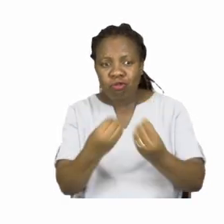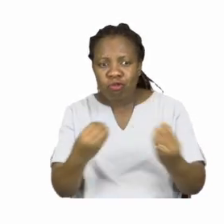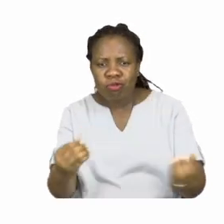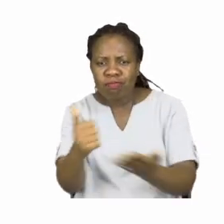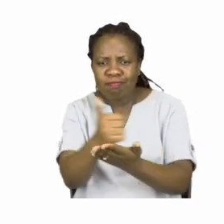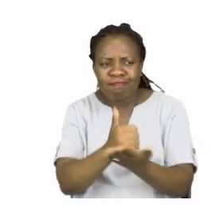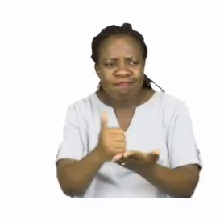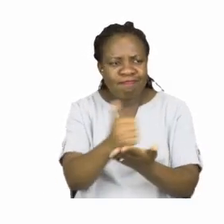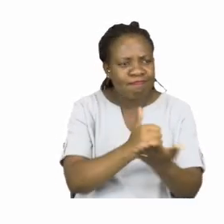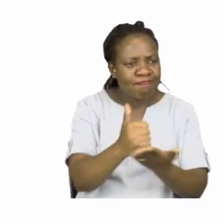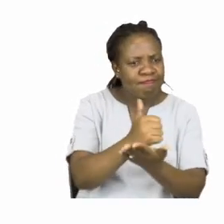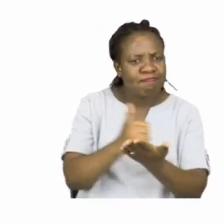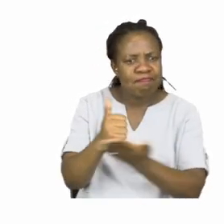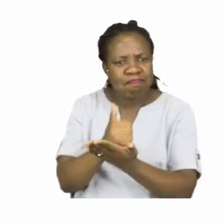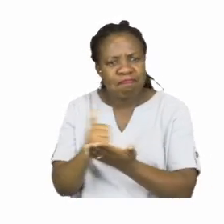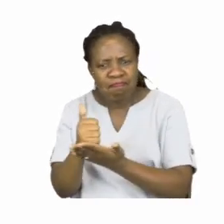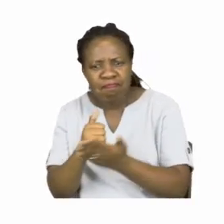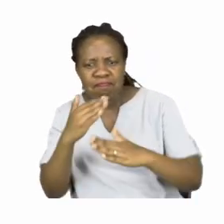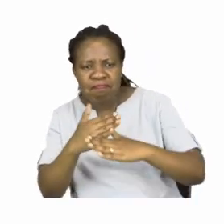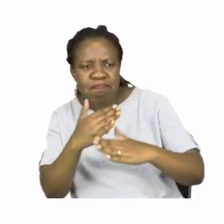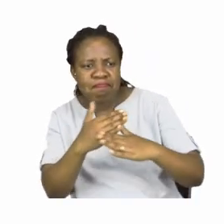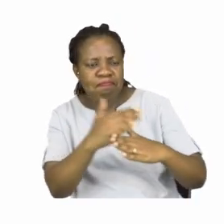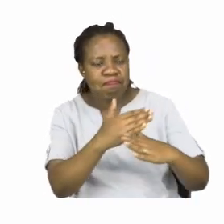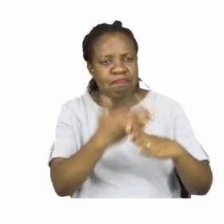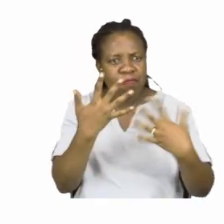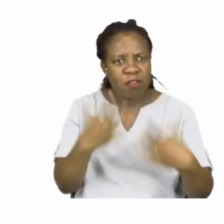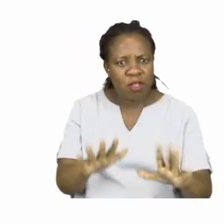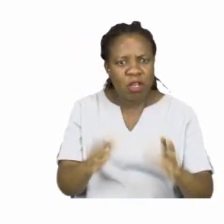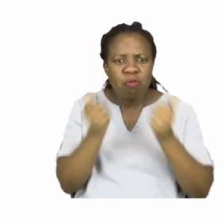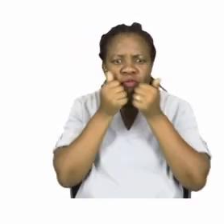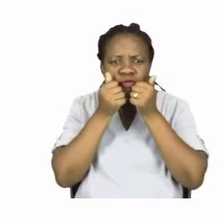the children rewarded afterwards?